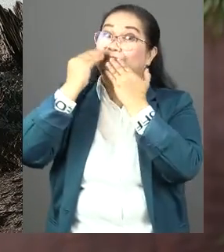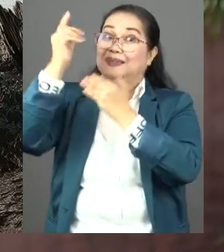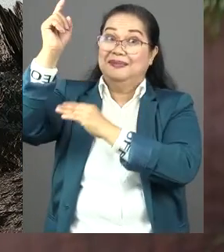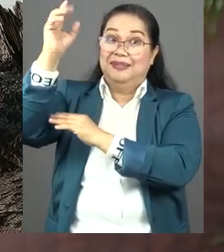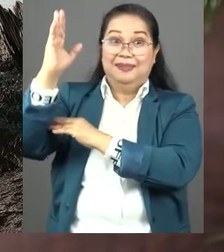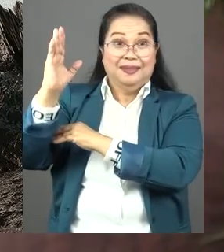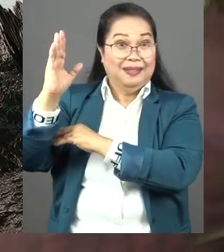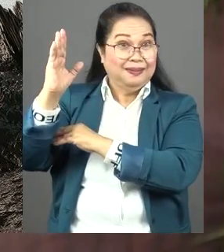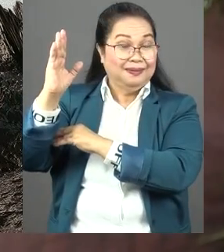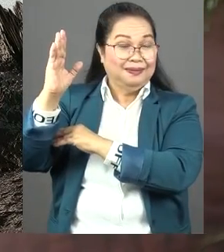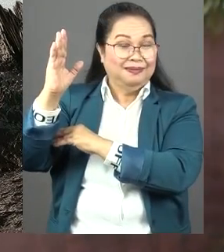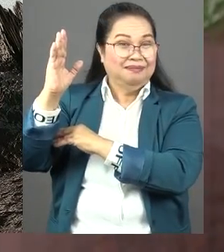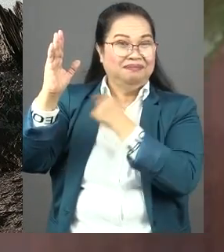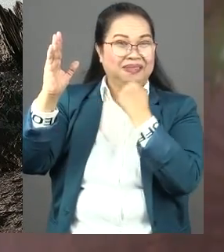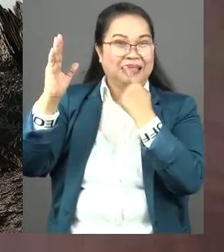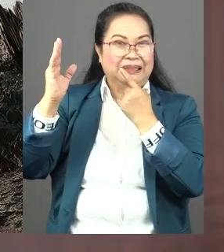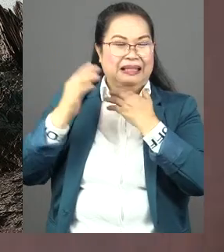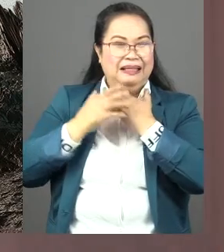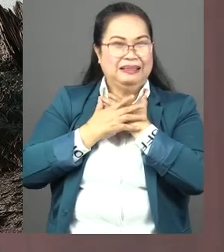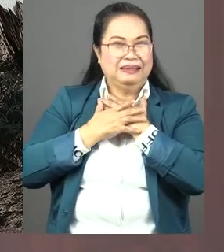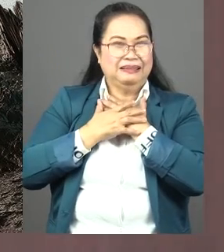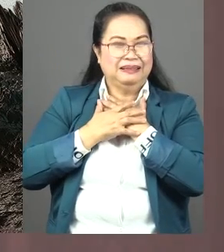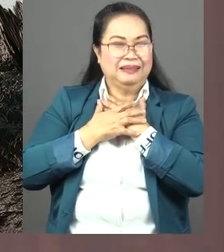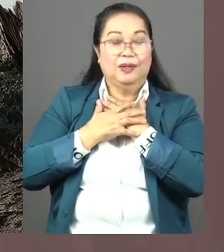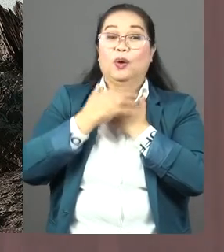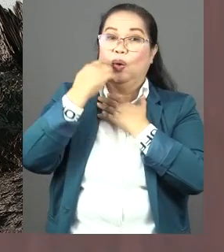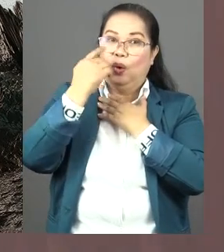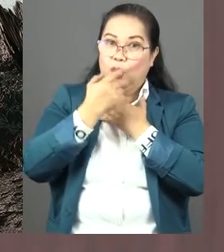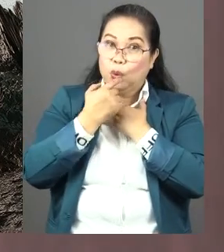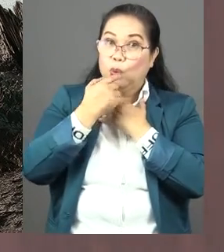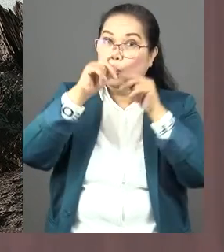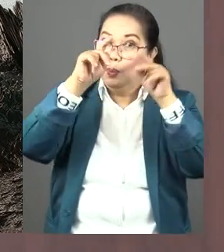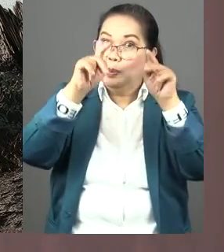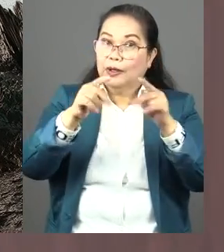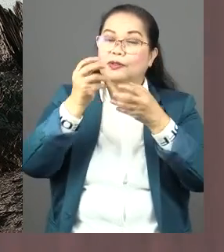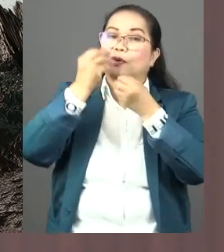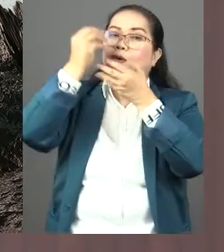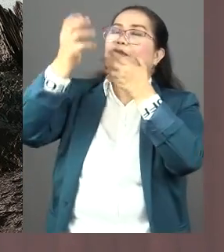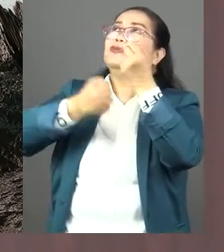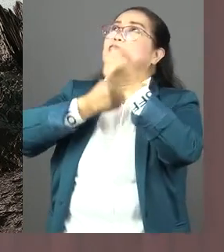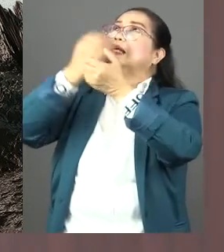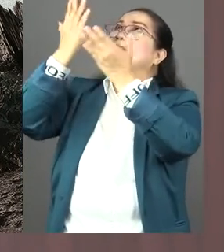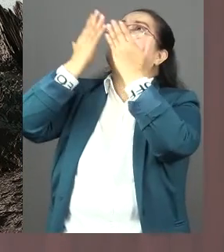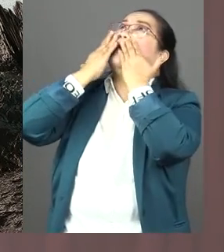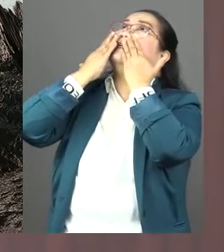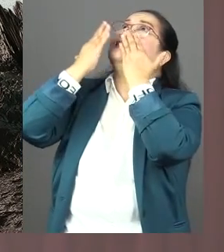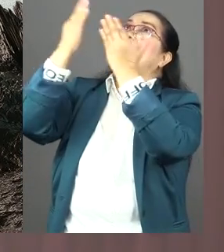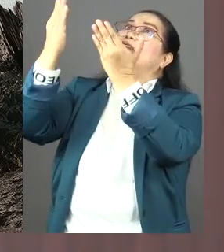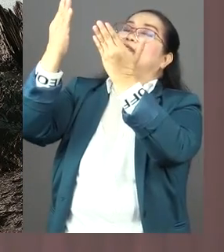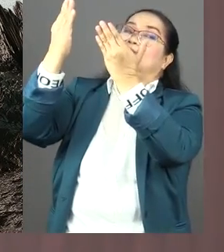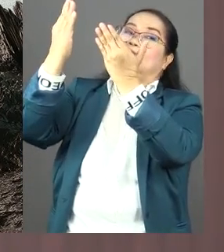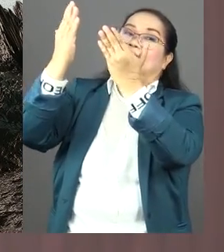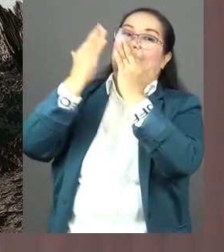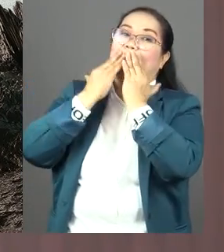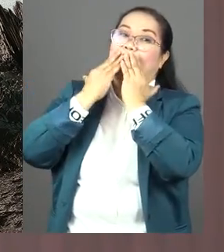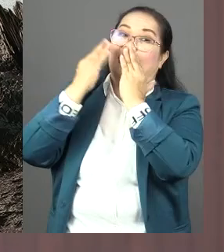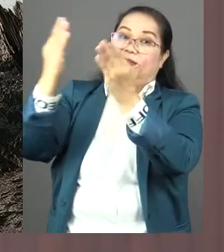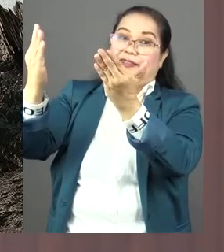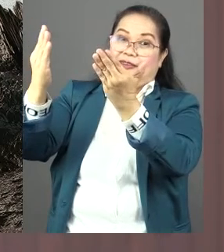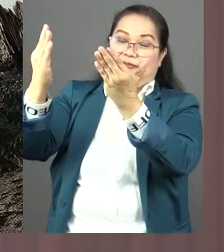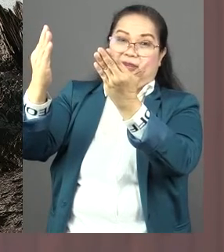God, he says, he who offers a sacrifice of thanksgiving as his